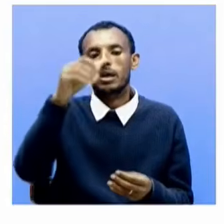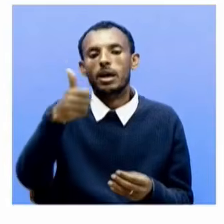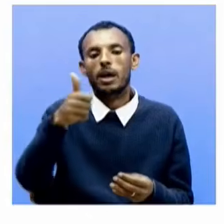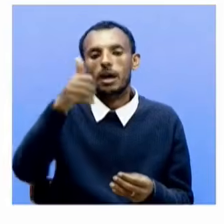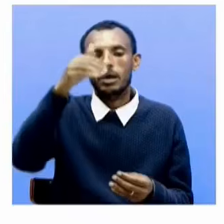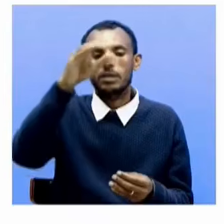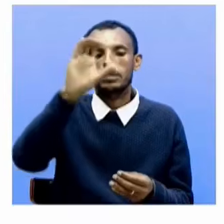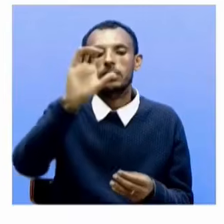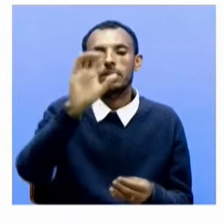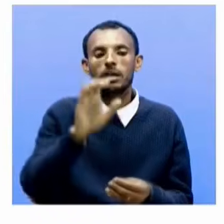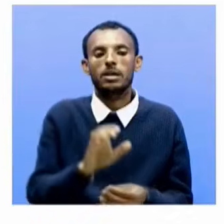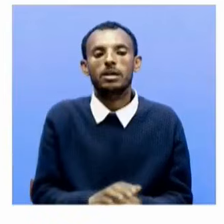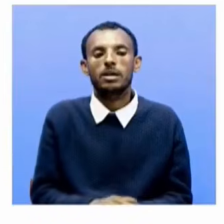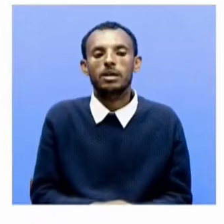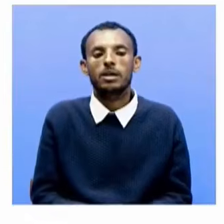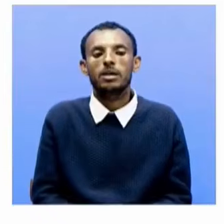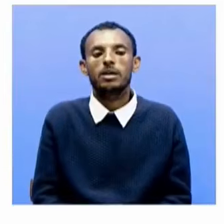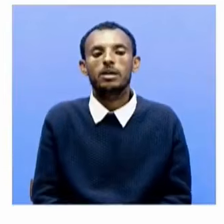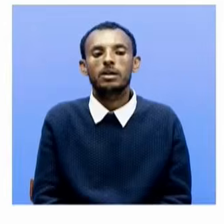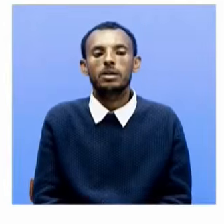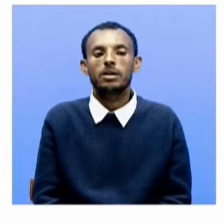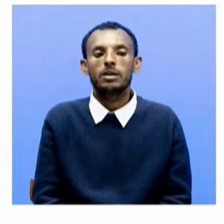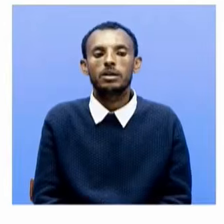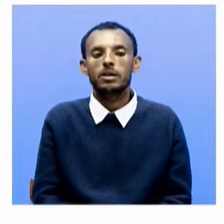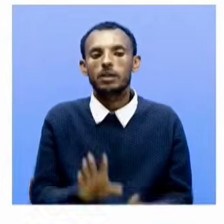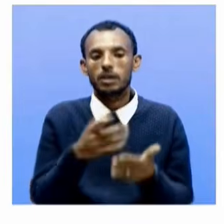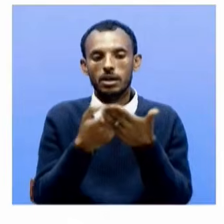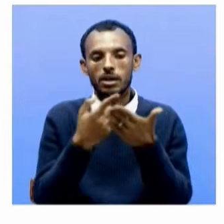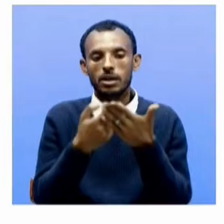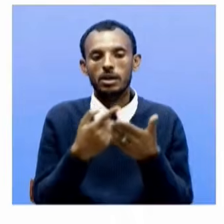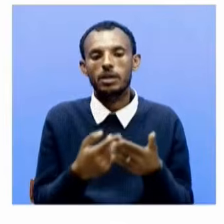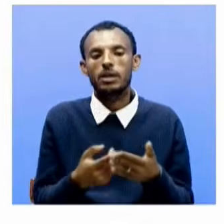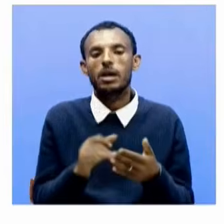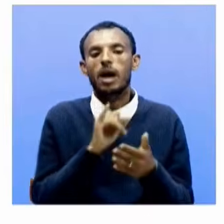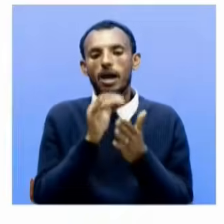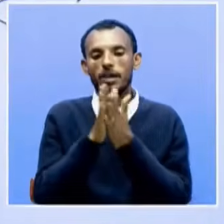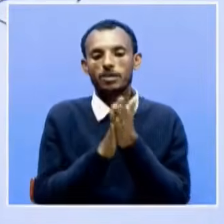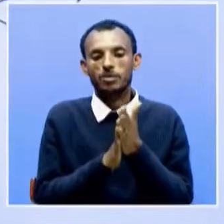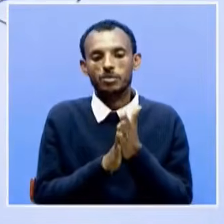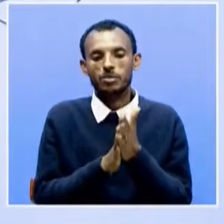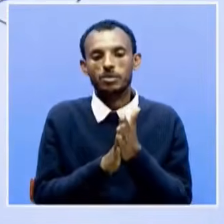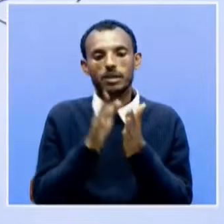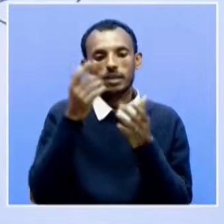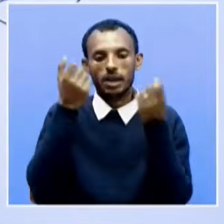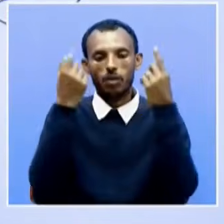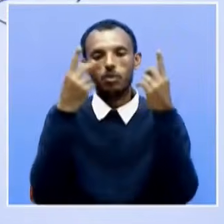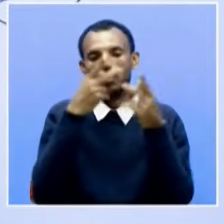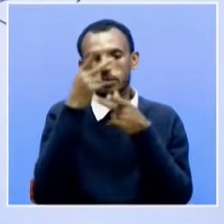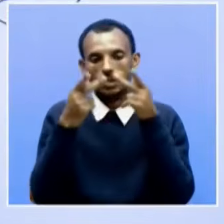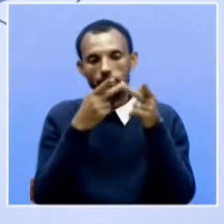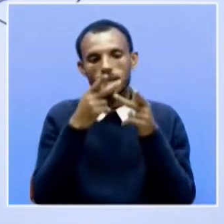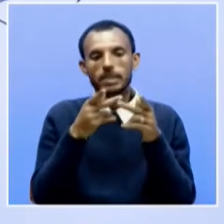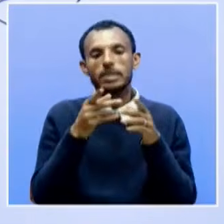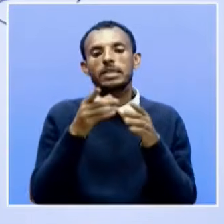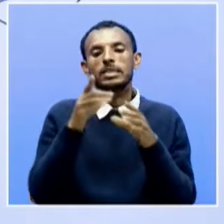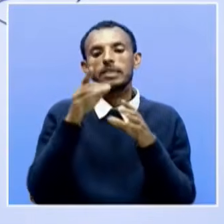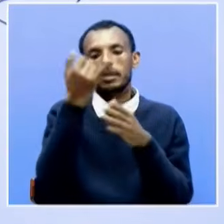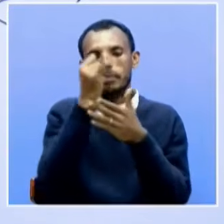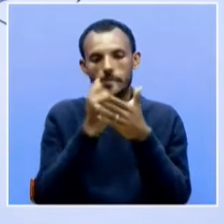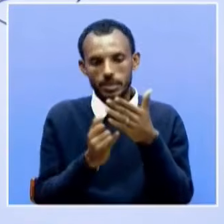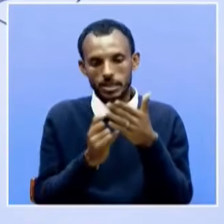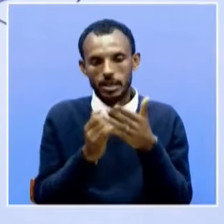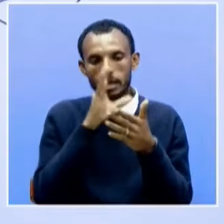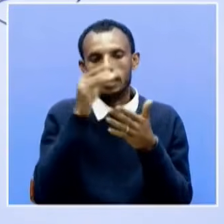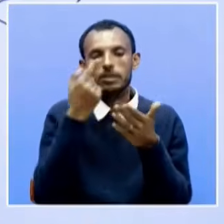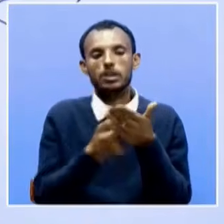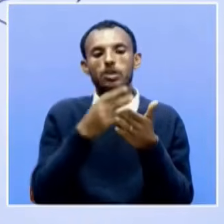BAC, okay? Here, I need you to critically observe the diagram and